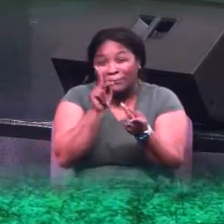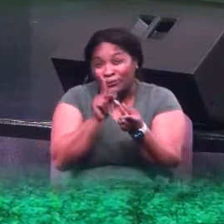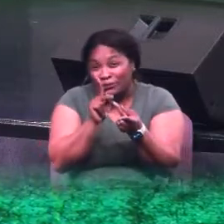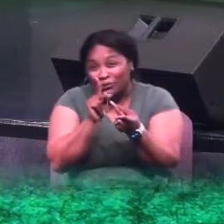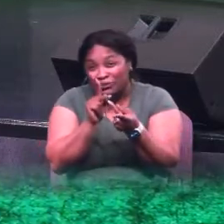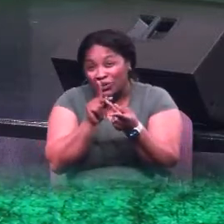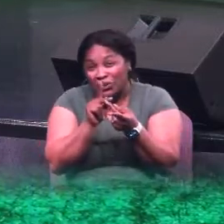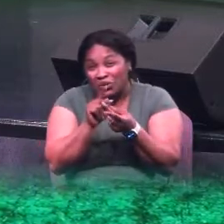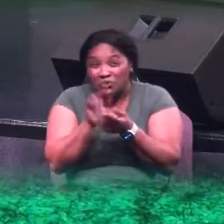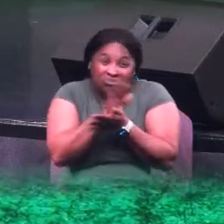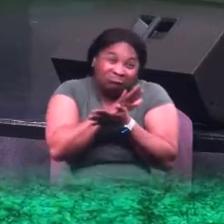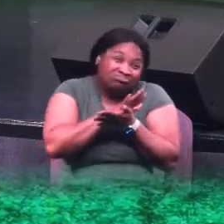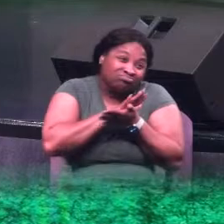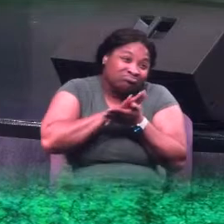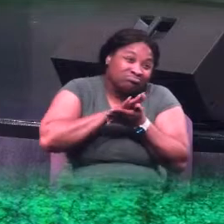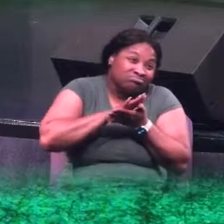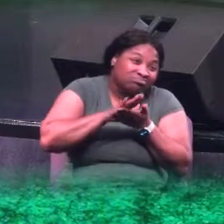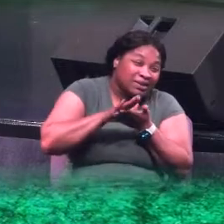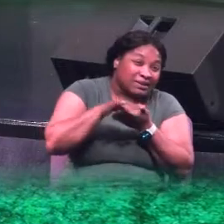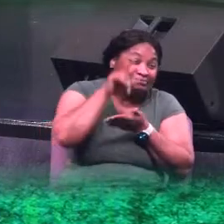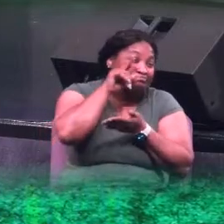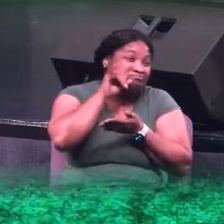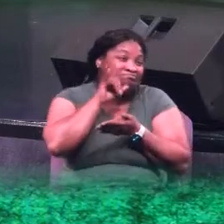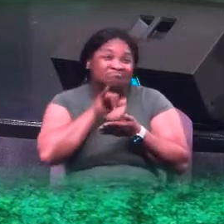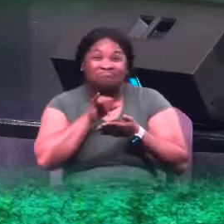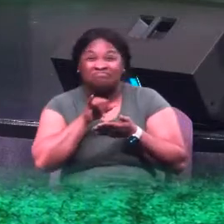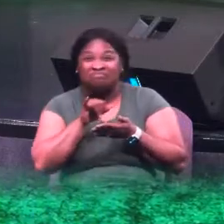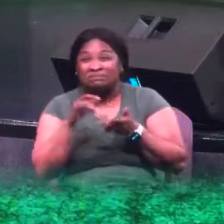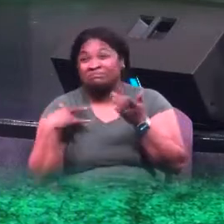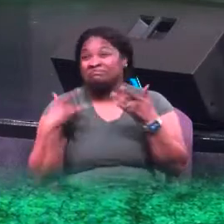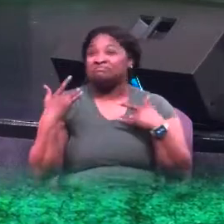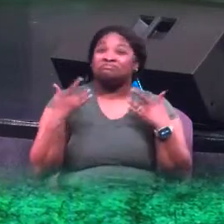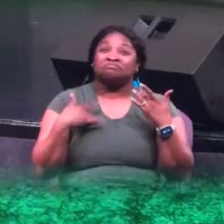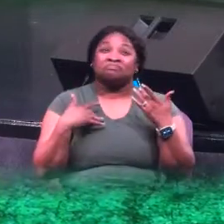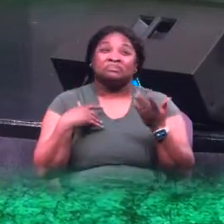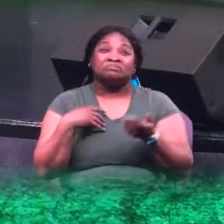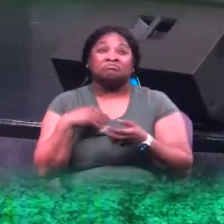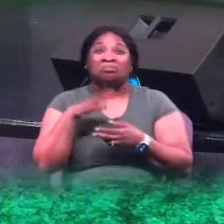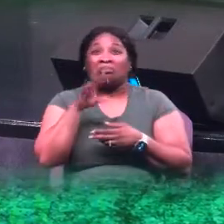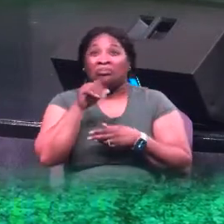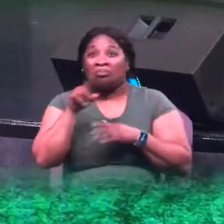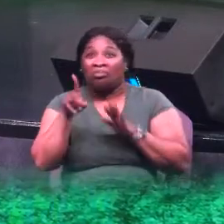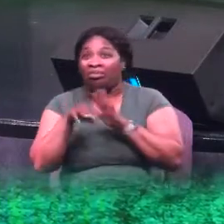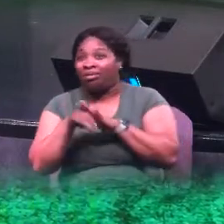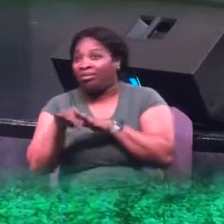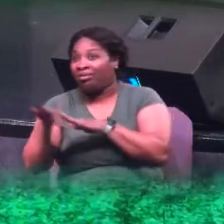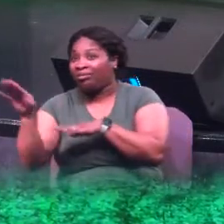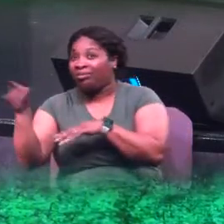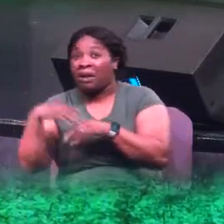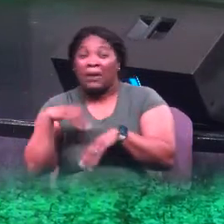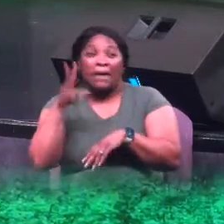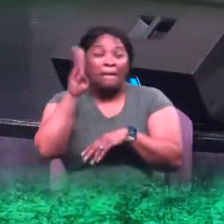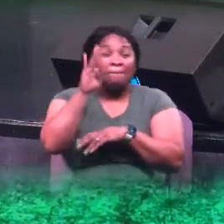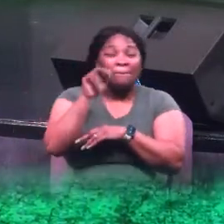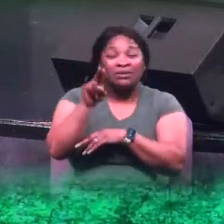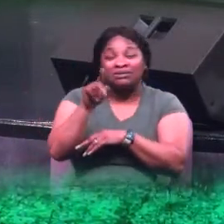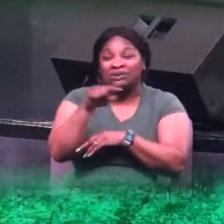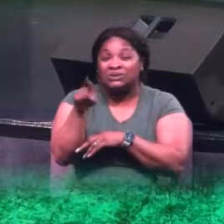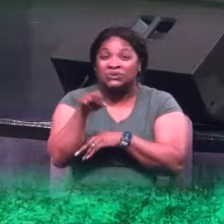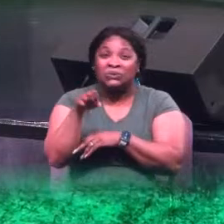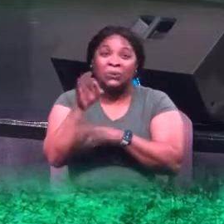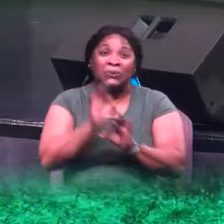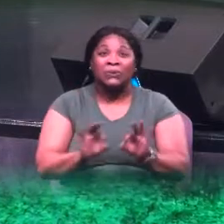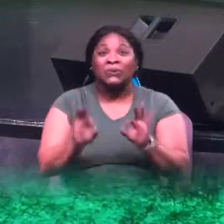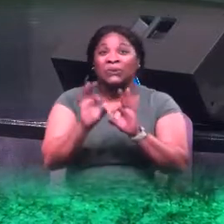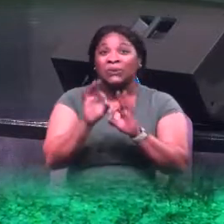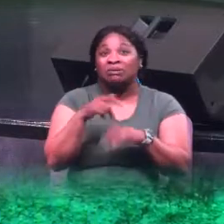It's not always sexy. It's not always entertaining. It's not always gossip worthy. It's not always buzzworthy. It's not trending